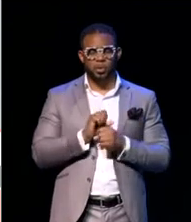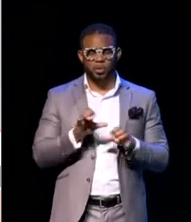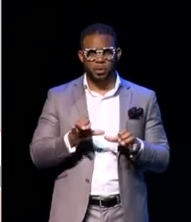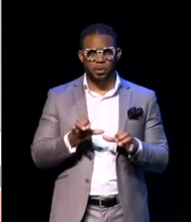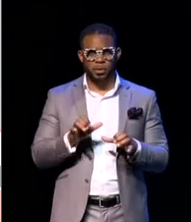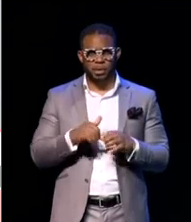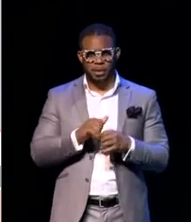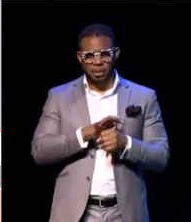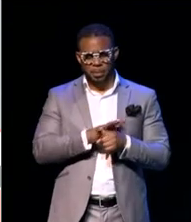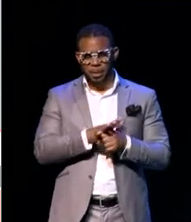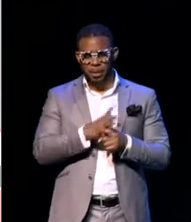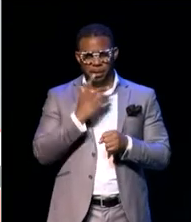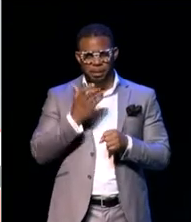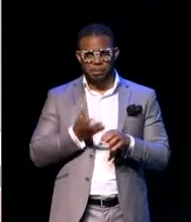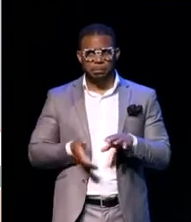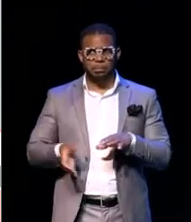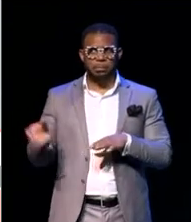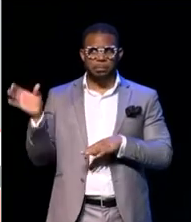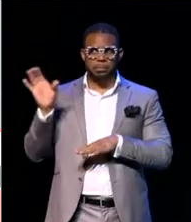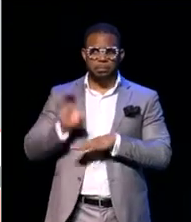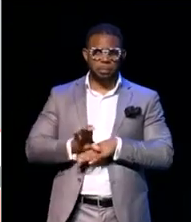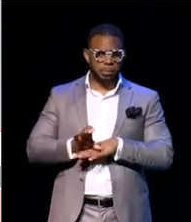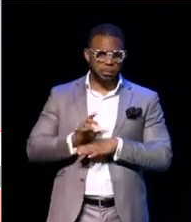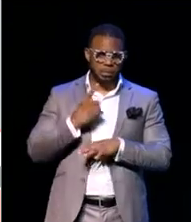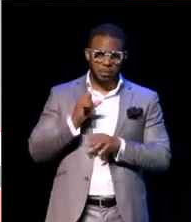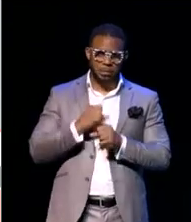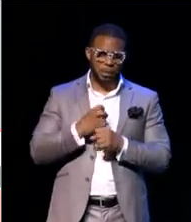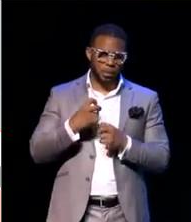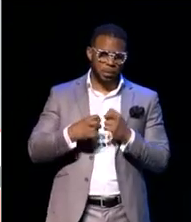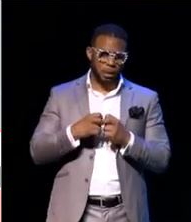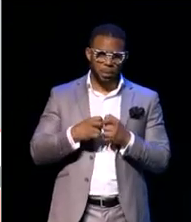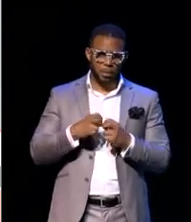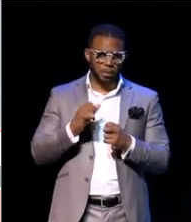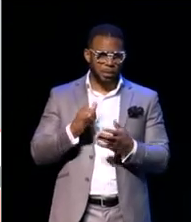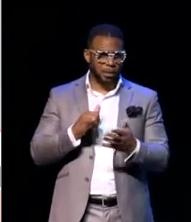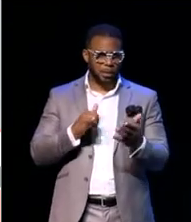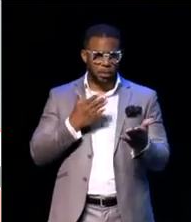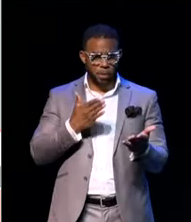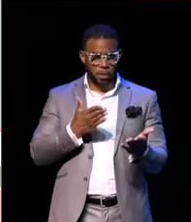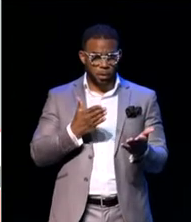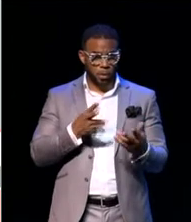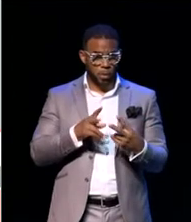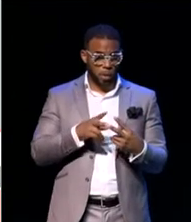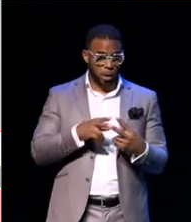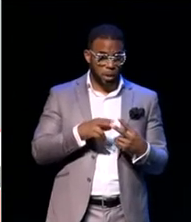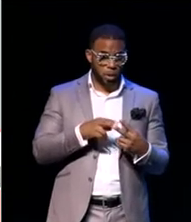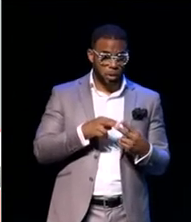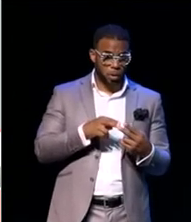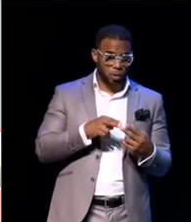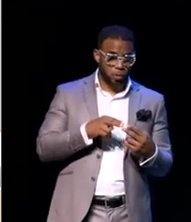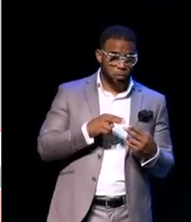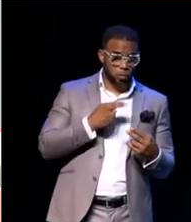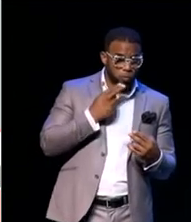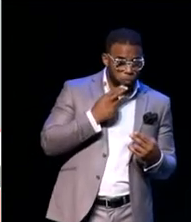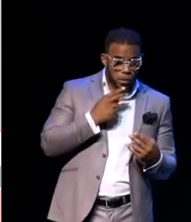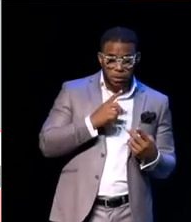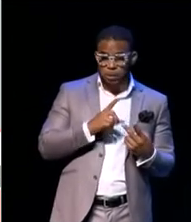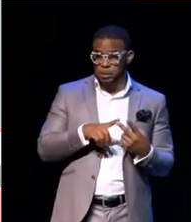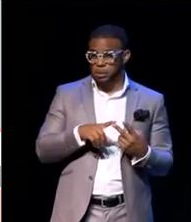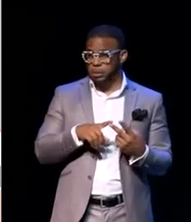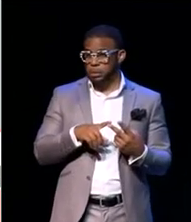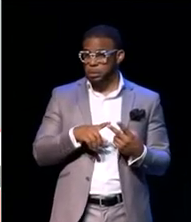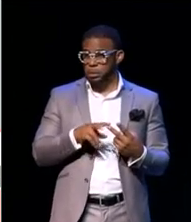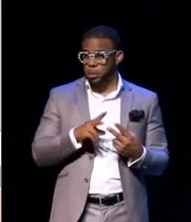do. And the pandemic just piled on. It just made the problems that were there, whether it was nutrition, whether it